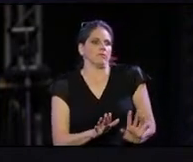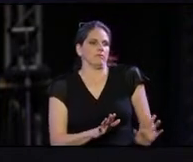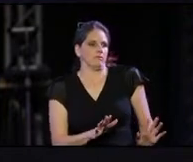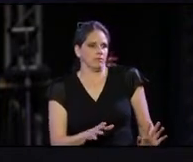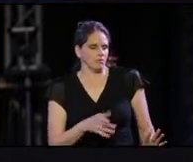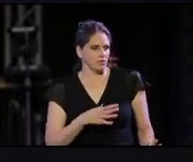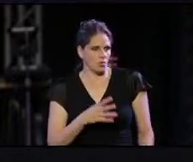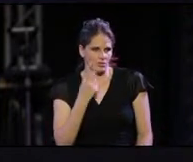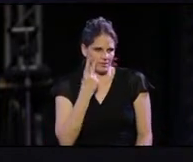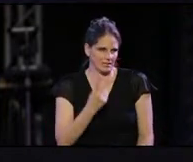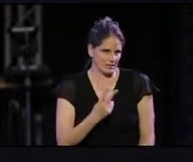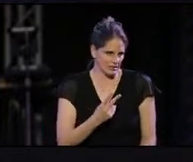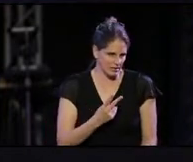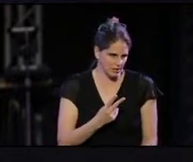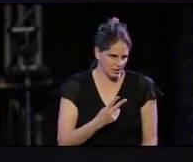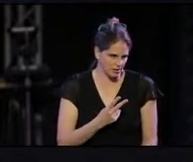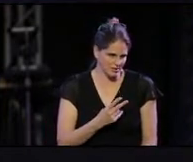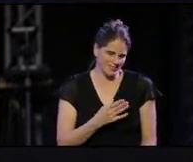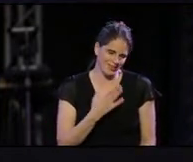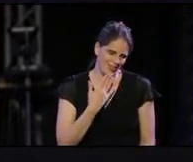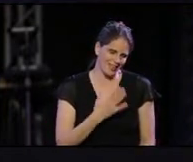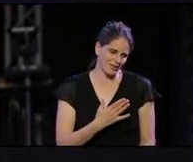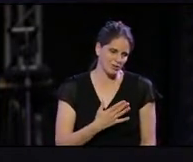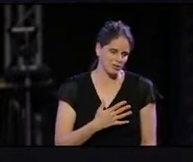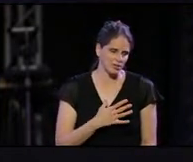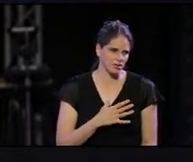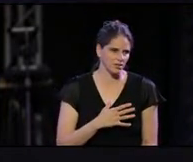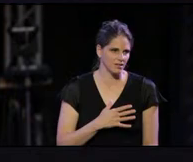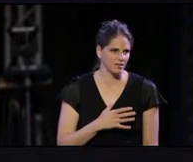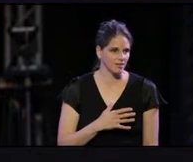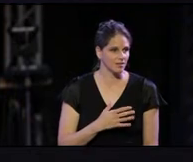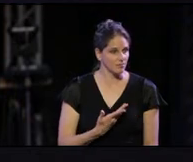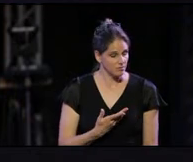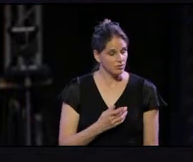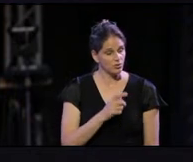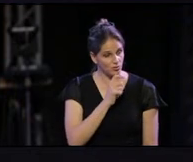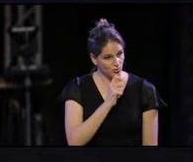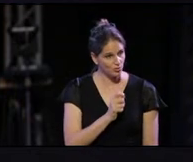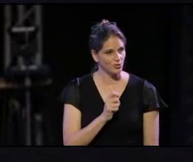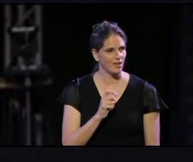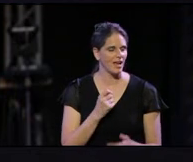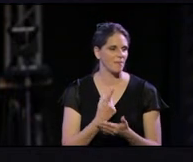look. Come look. It's real."